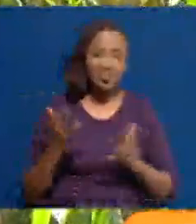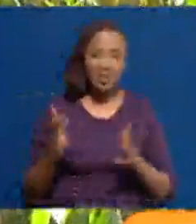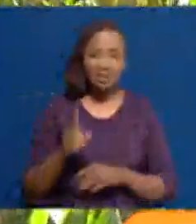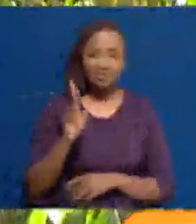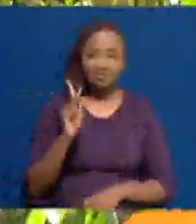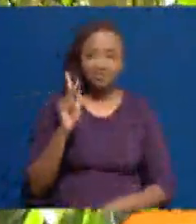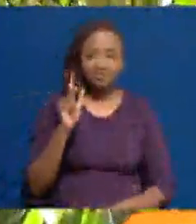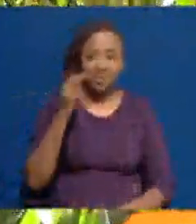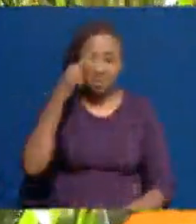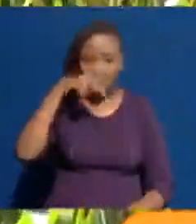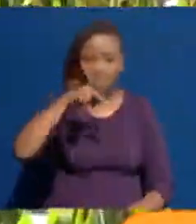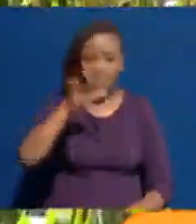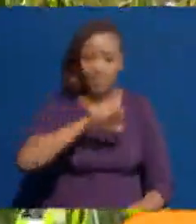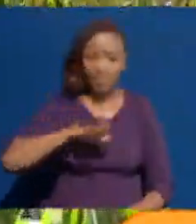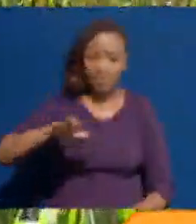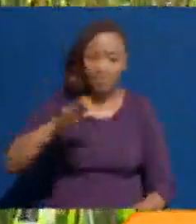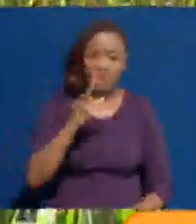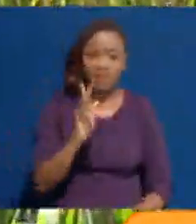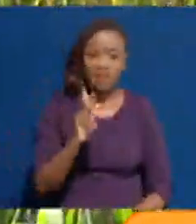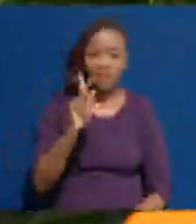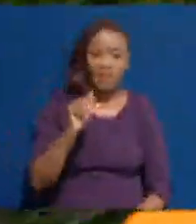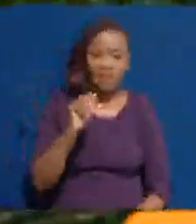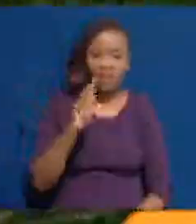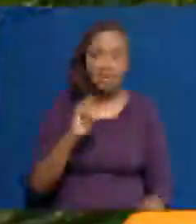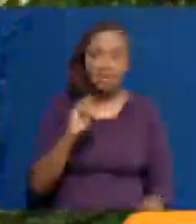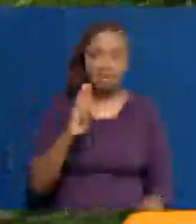in Rongai constituency, Nakuru County.